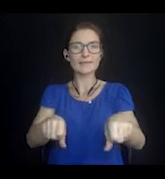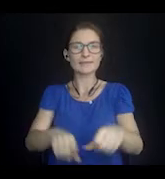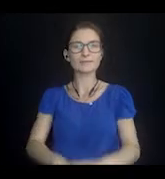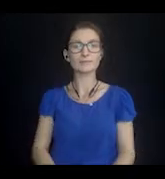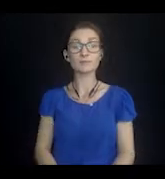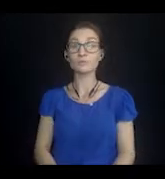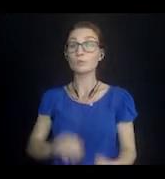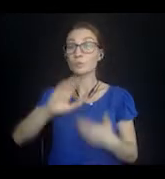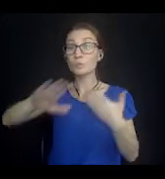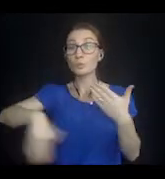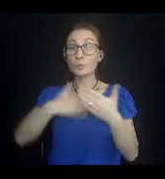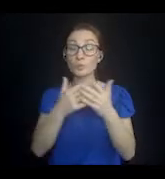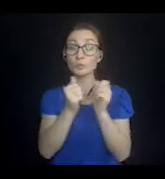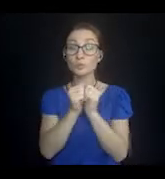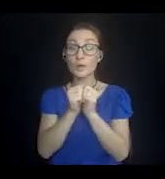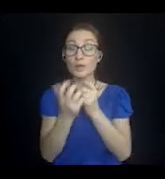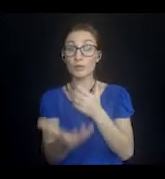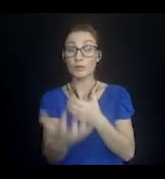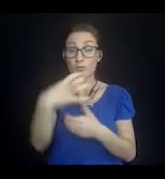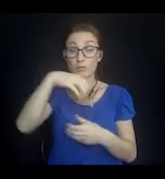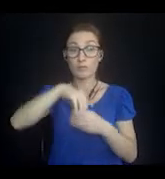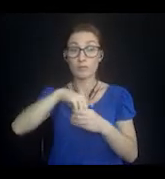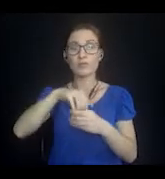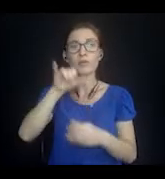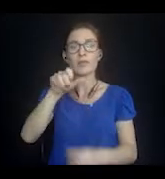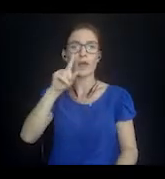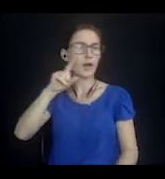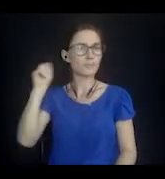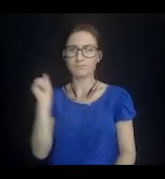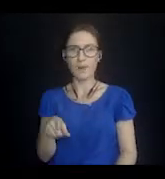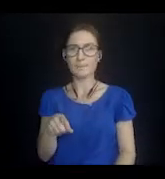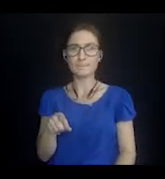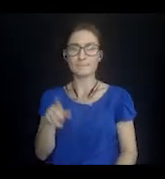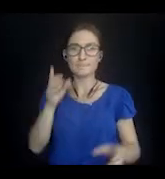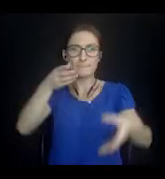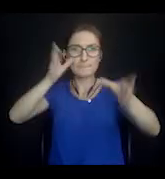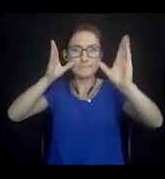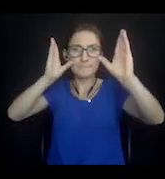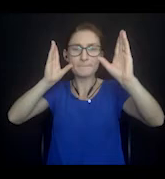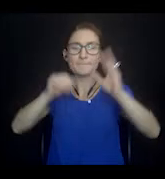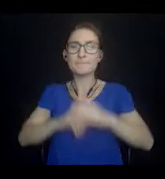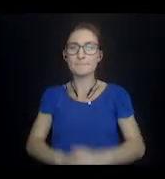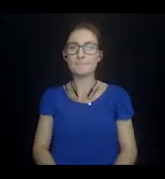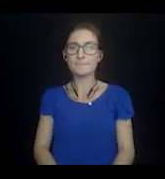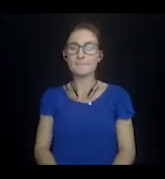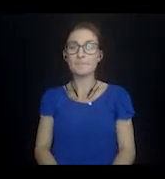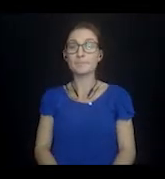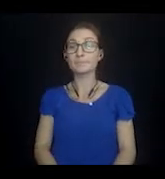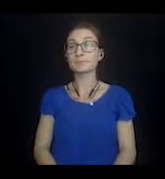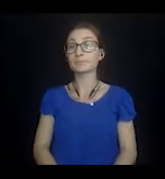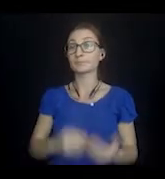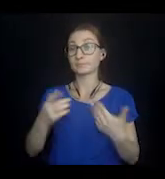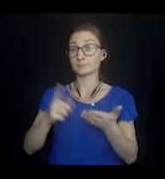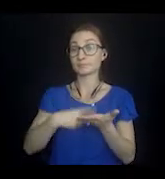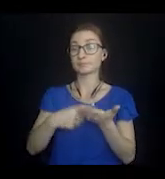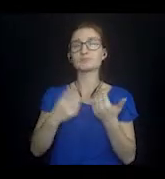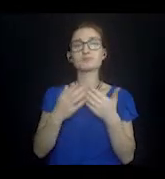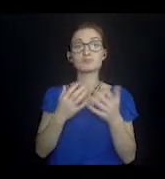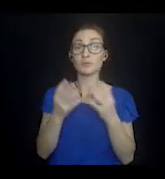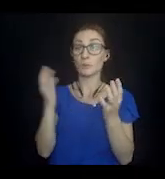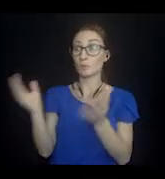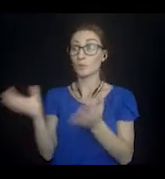pay attention to. And so taken together, all of these things grab our attention.